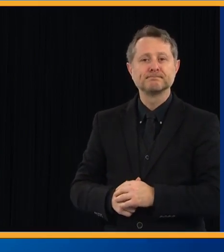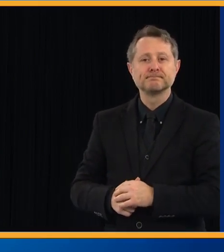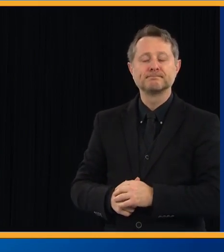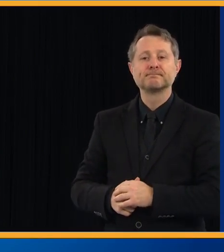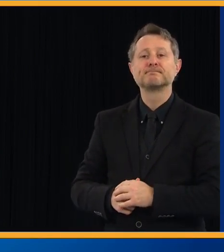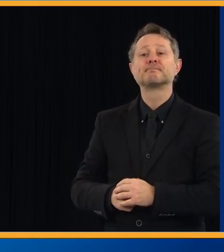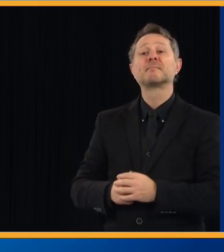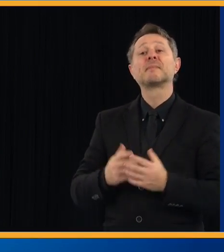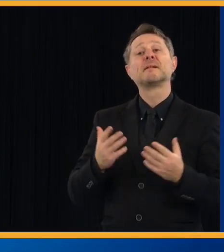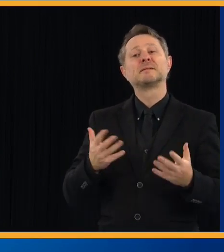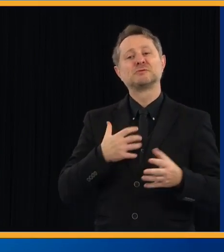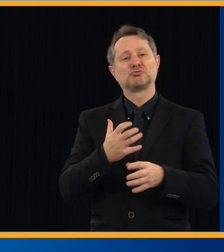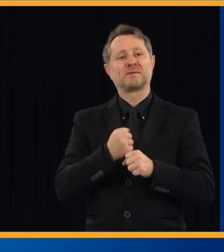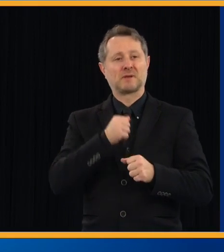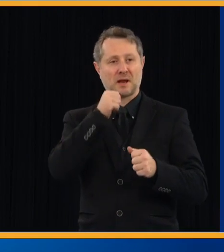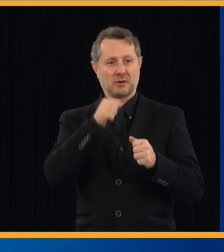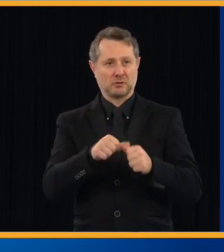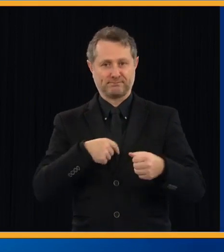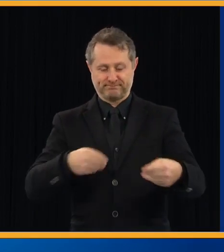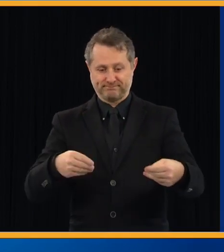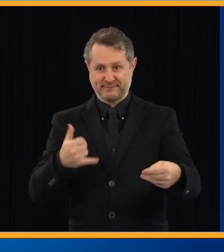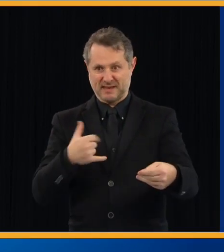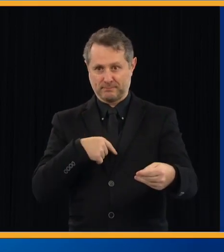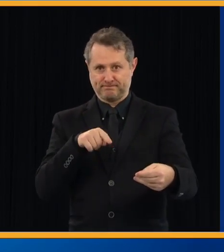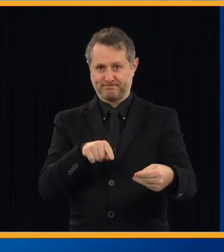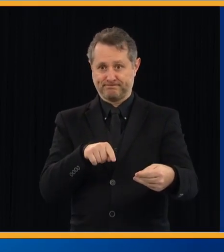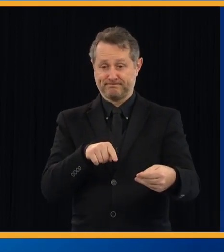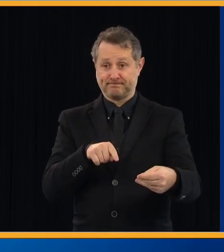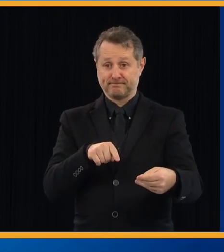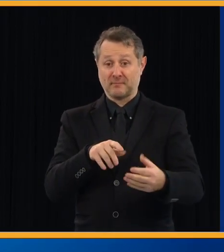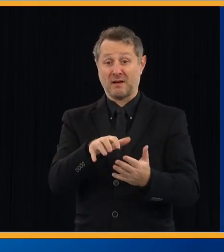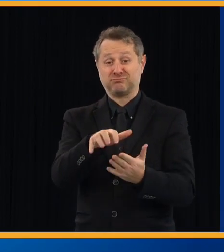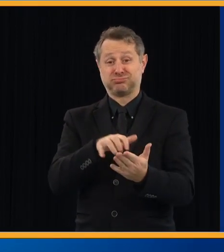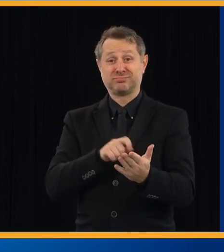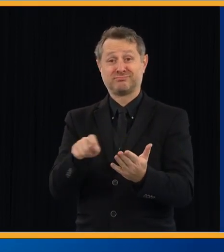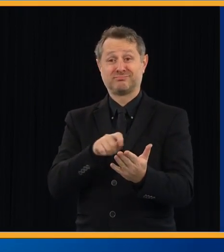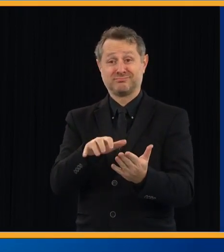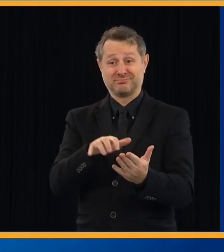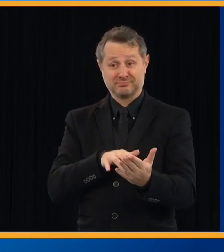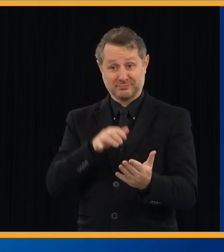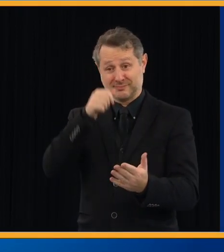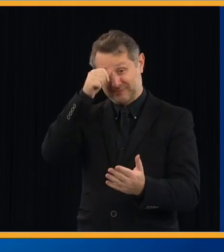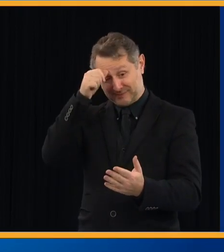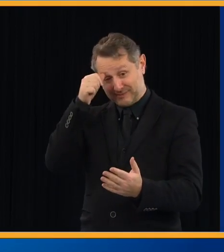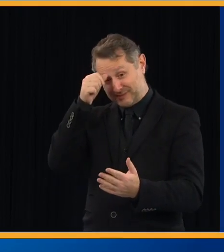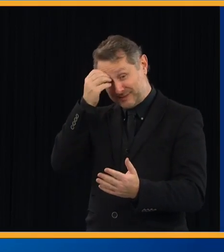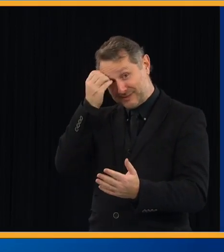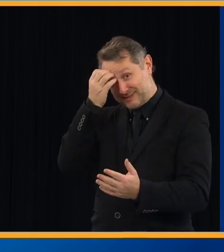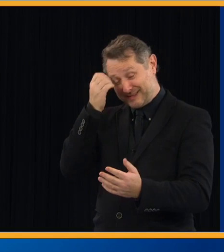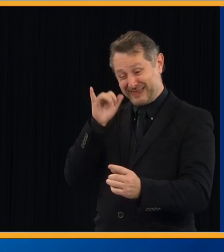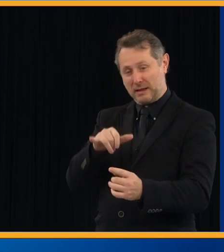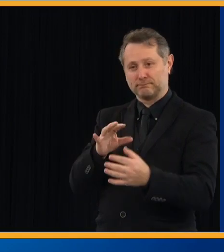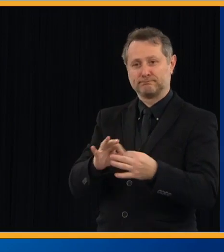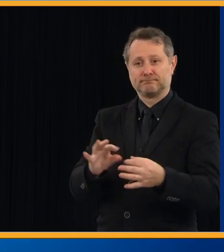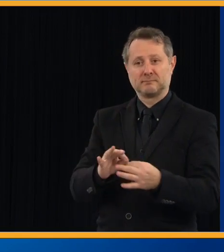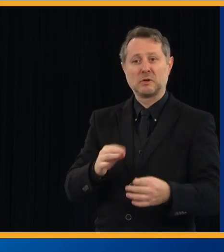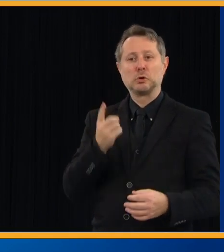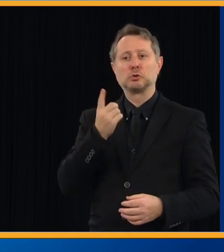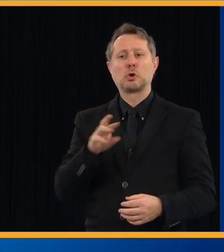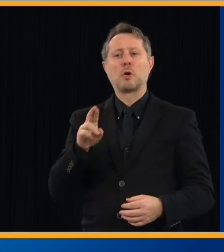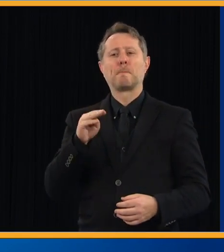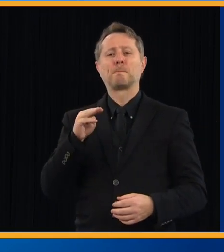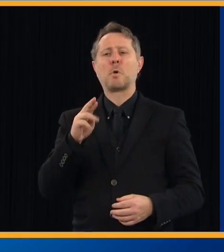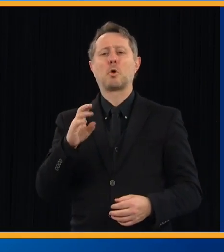that I received that just sums it up. Dear Mr. Cuomo,